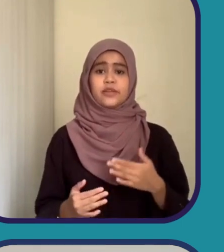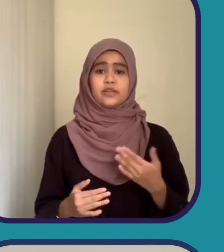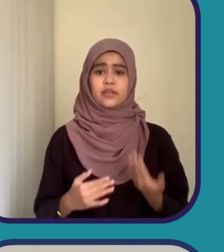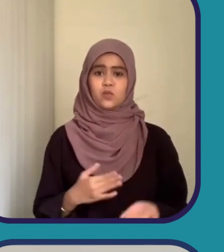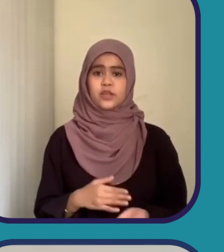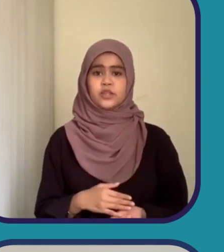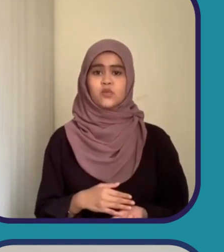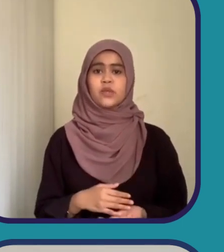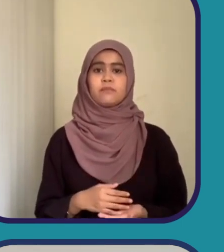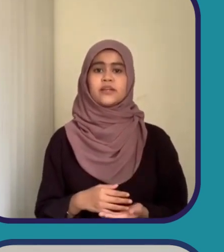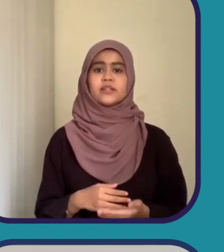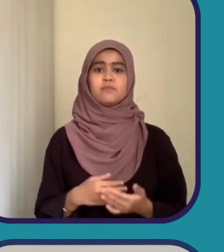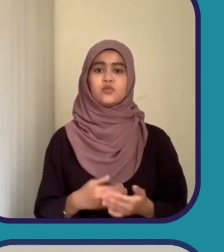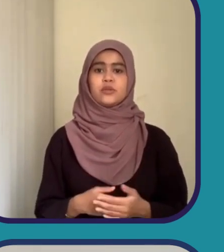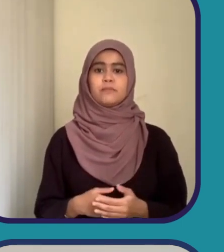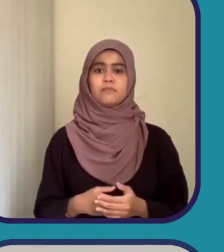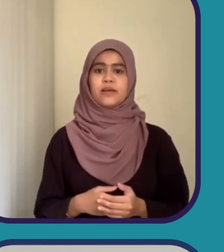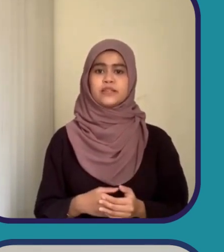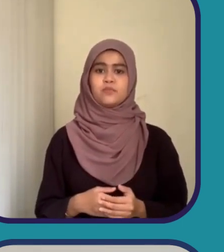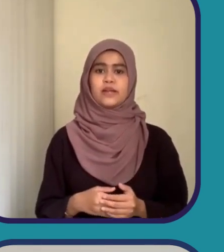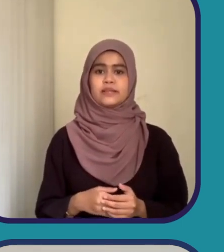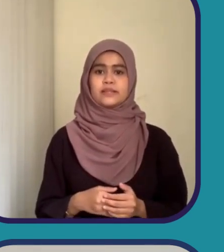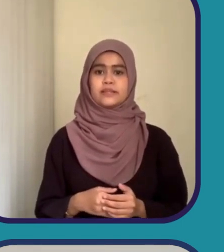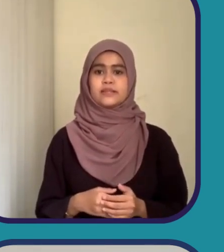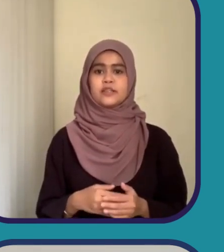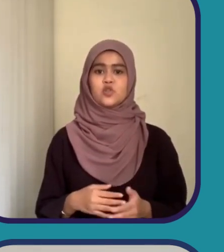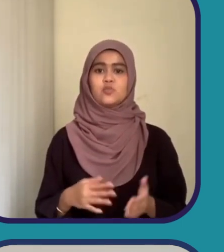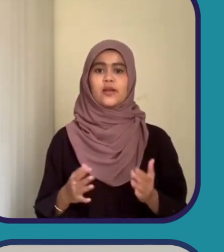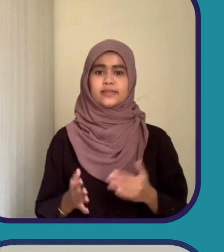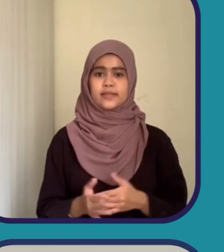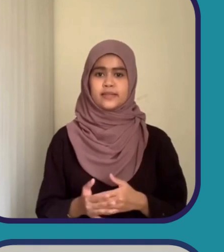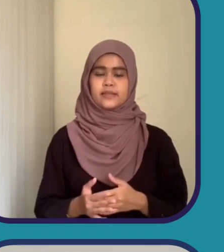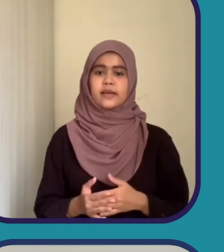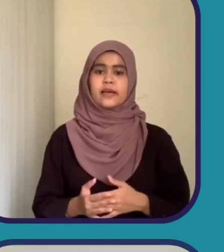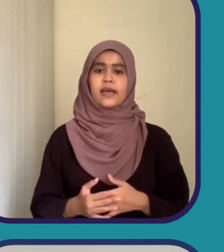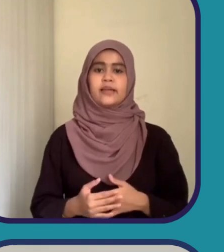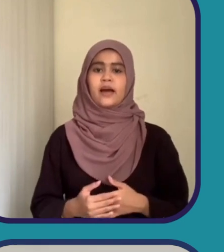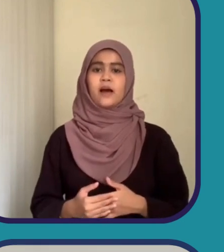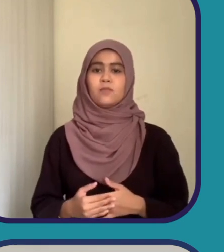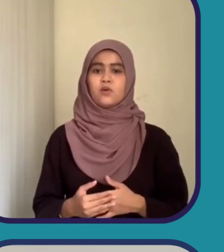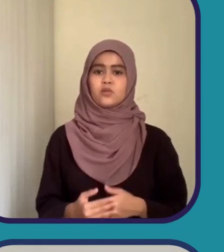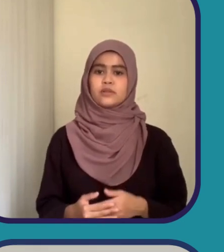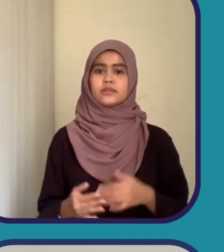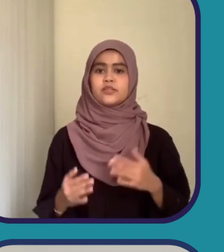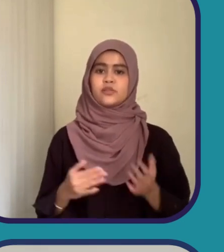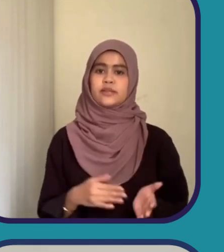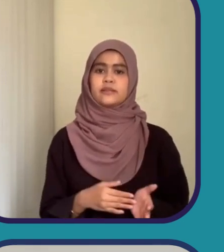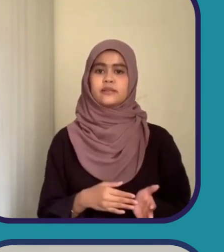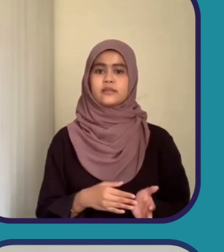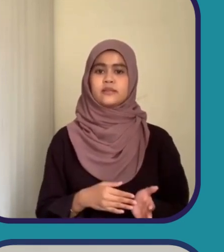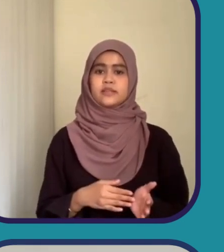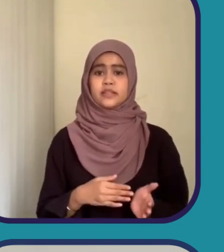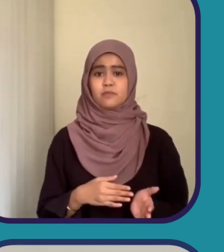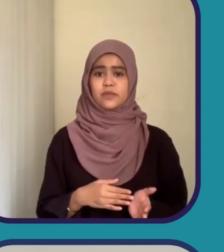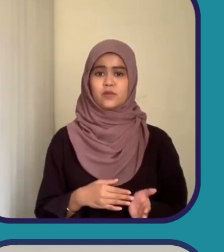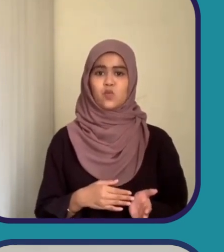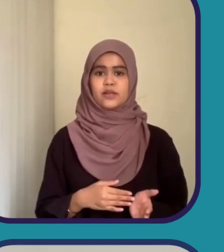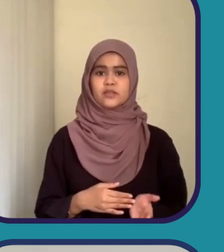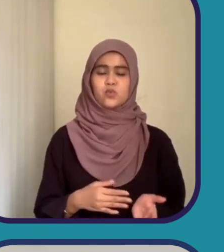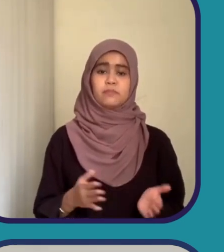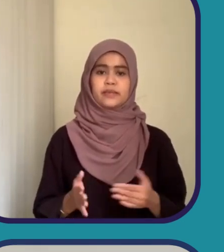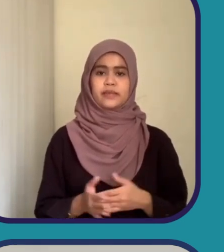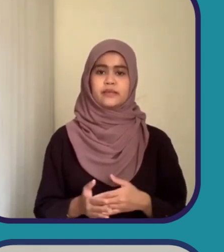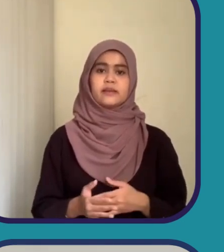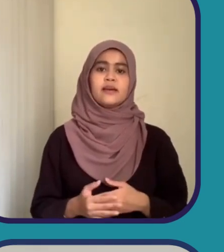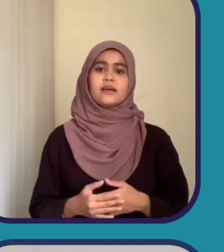a foreign language, we must put best practices into practice and uphold strict discipline